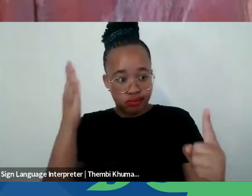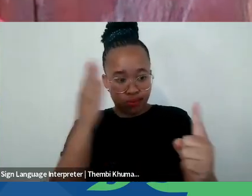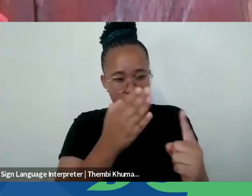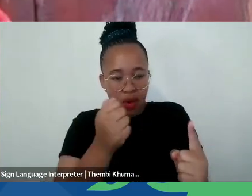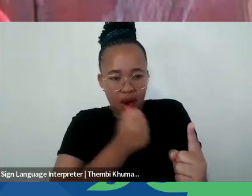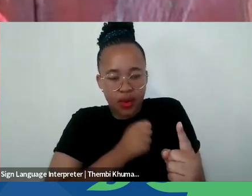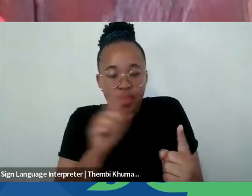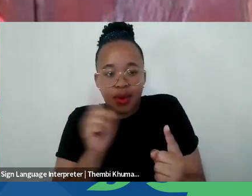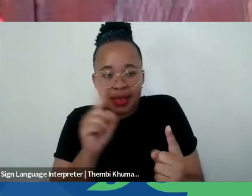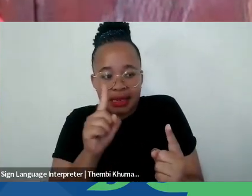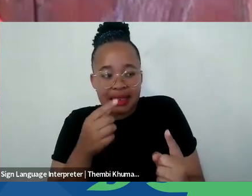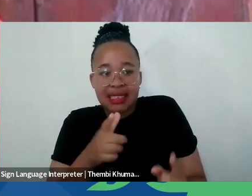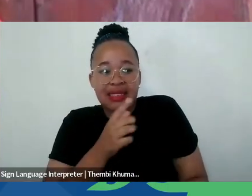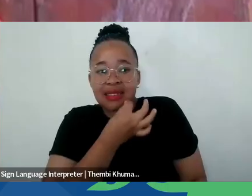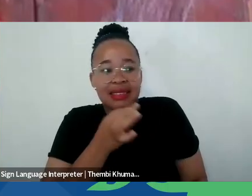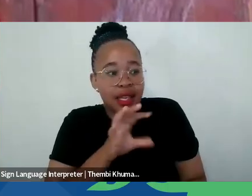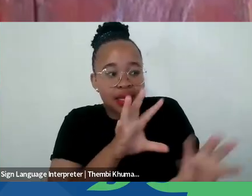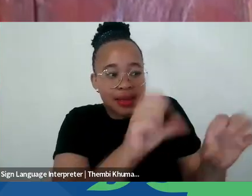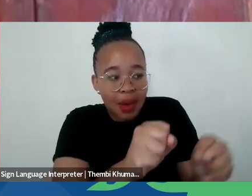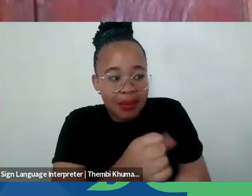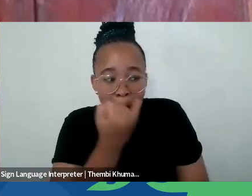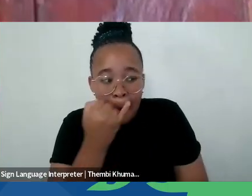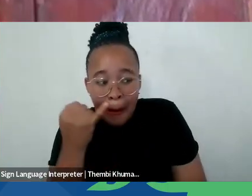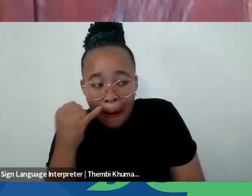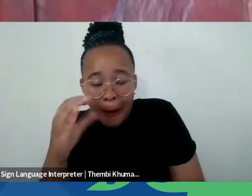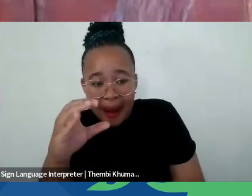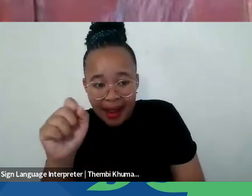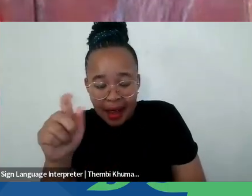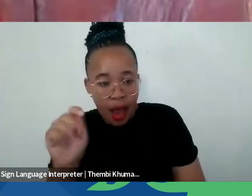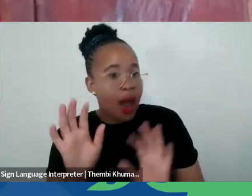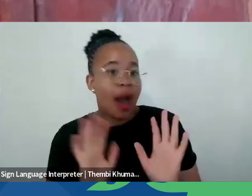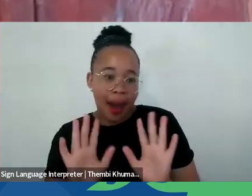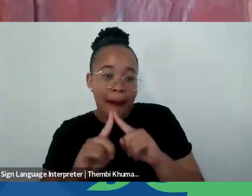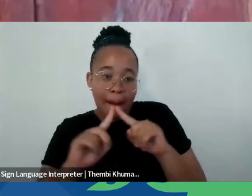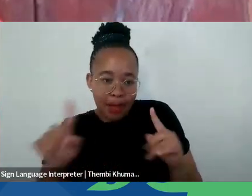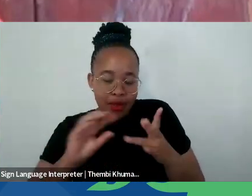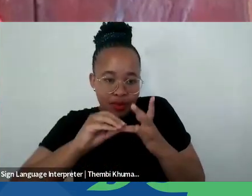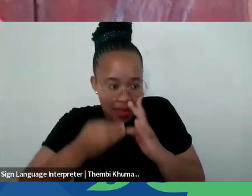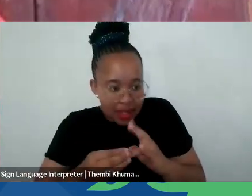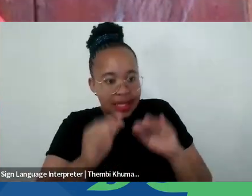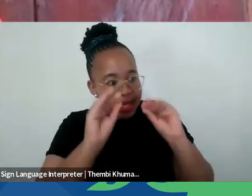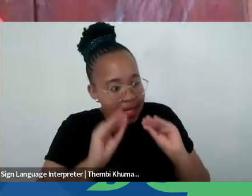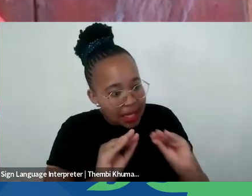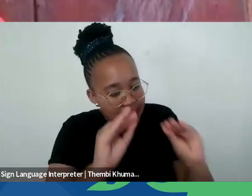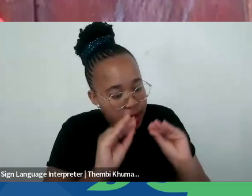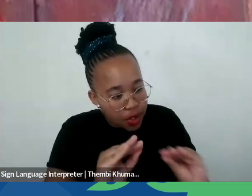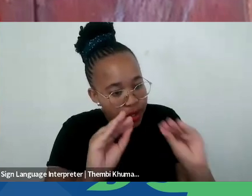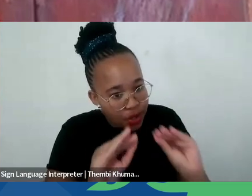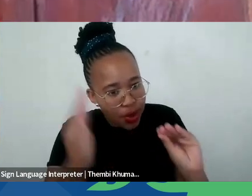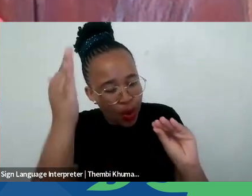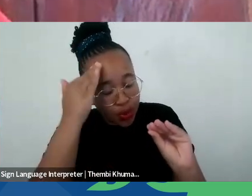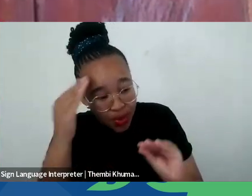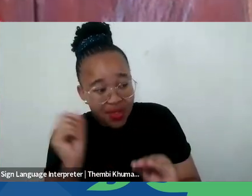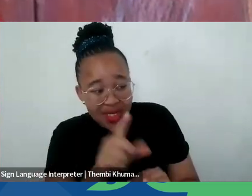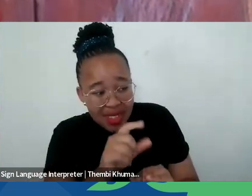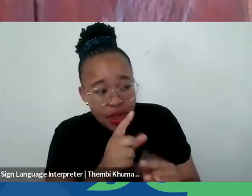really to tell them to stop taking cards. We didn't do that, but we were teaching them, to just teaching them. And then, of course, at the end of it, there were those